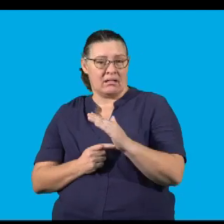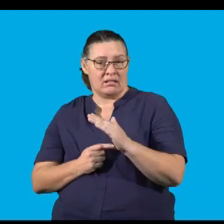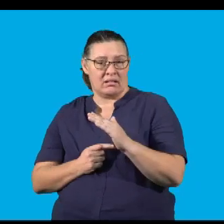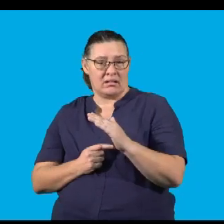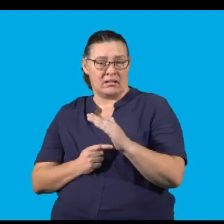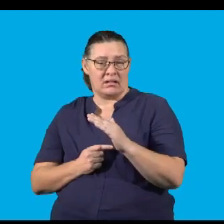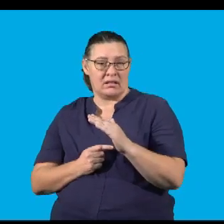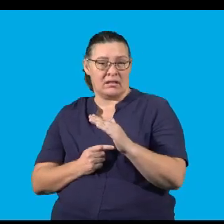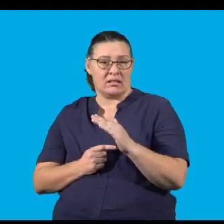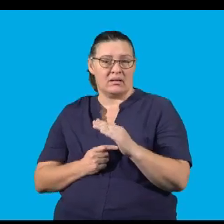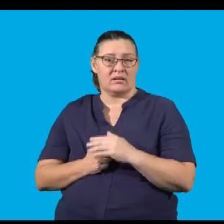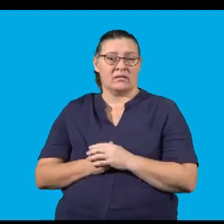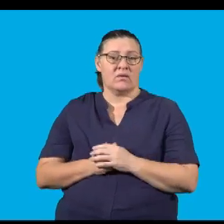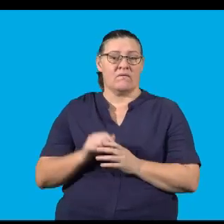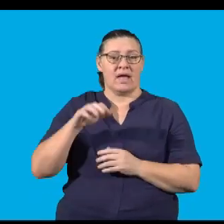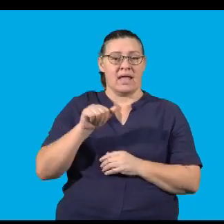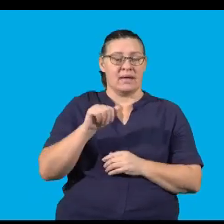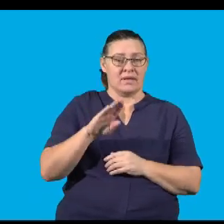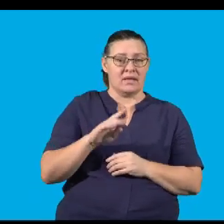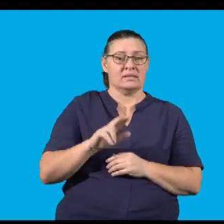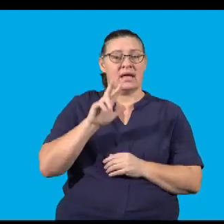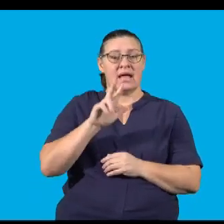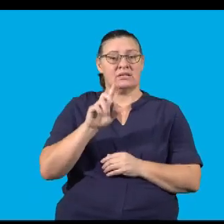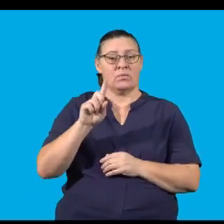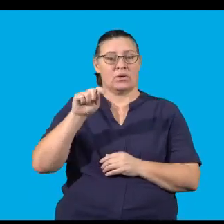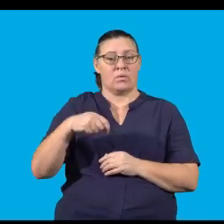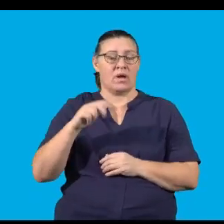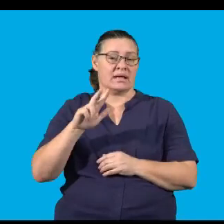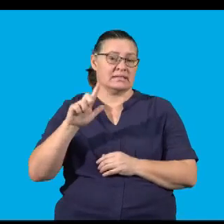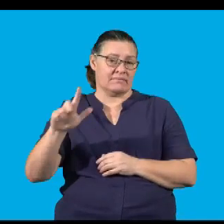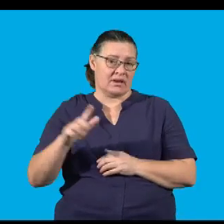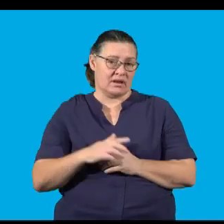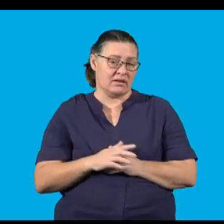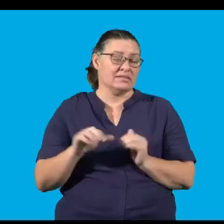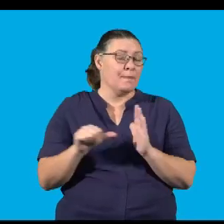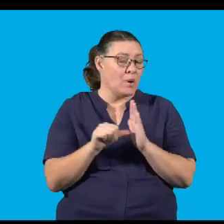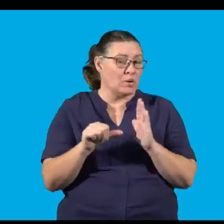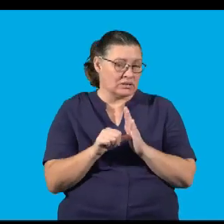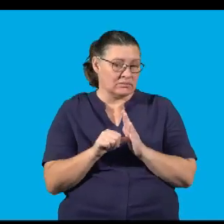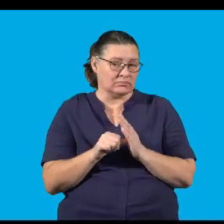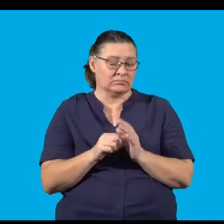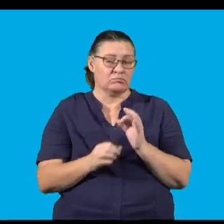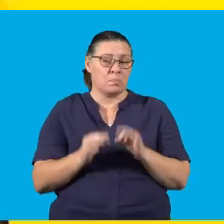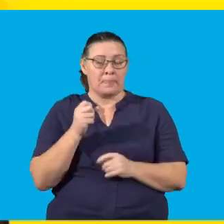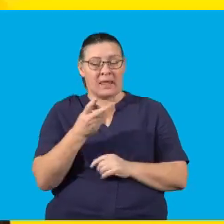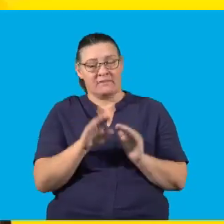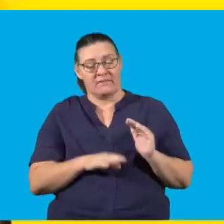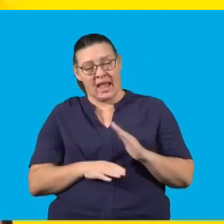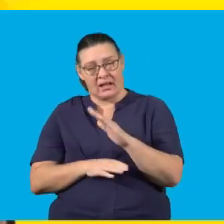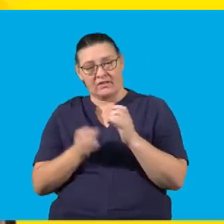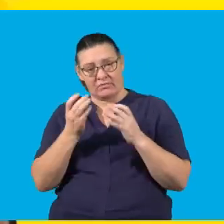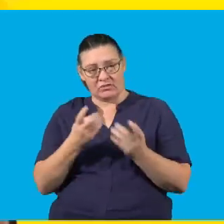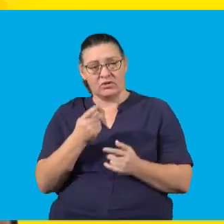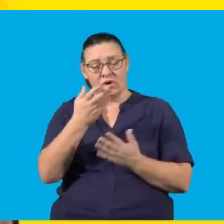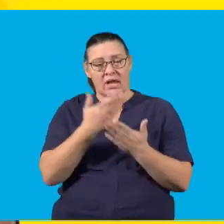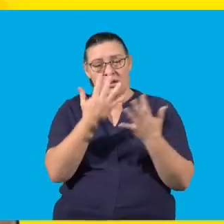of inclination. Angle of inclination of AB is 81,87. That's very important, because if they've given you the angle of inclination,